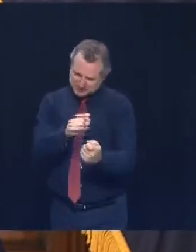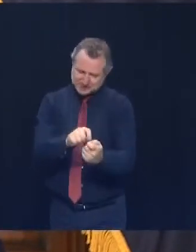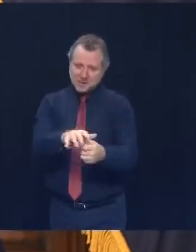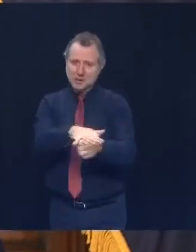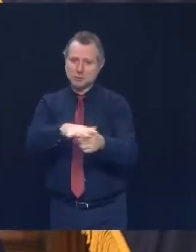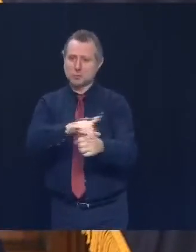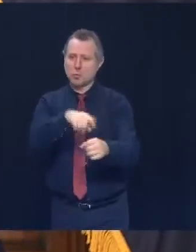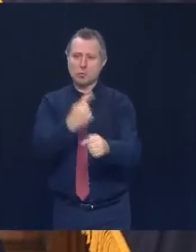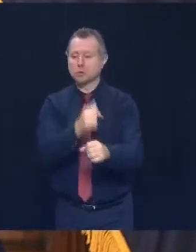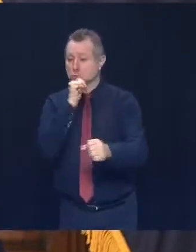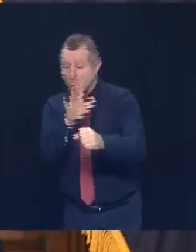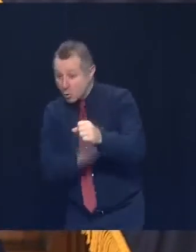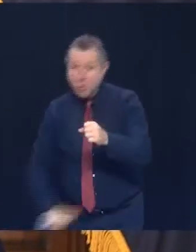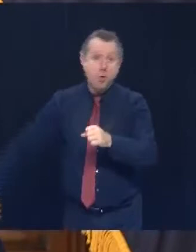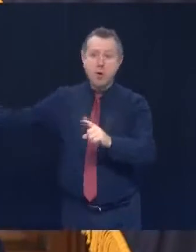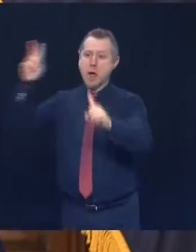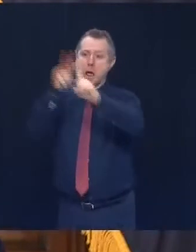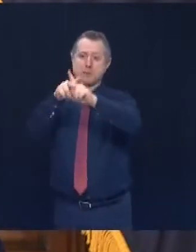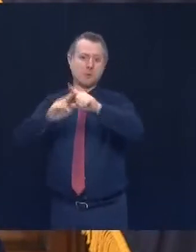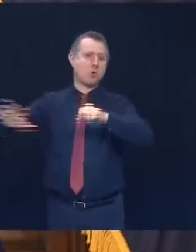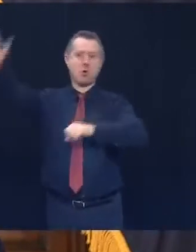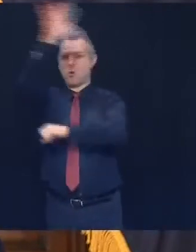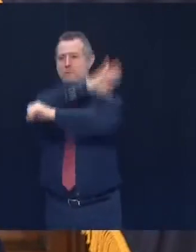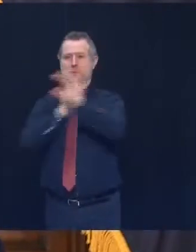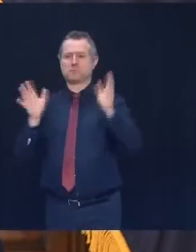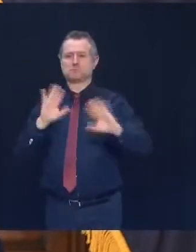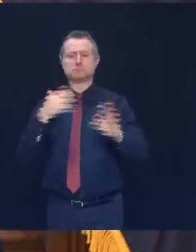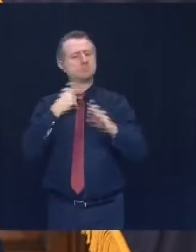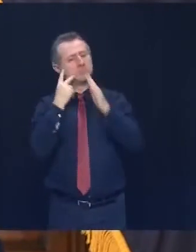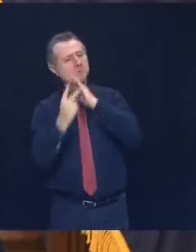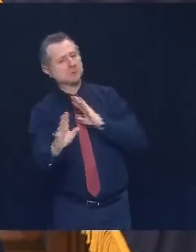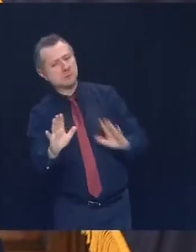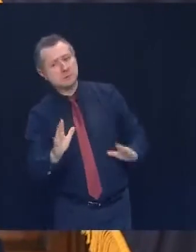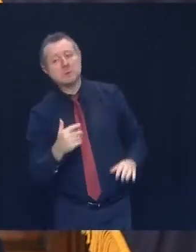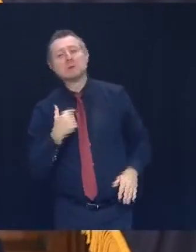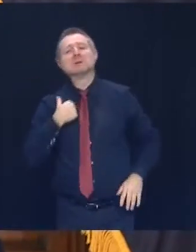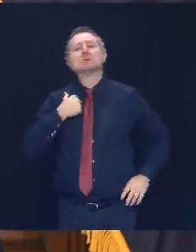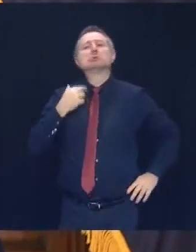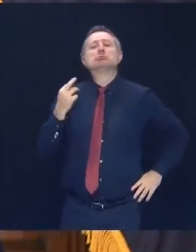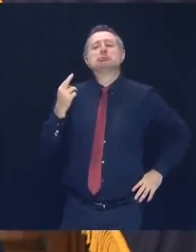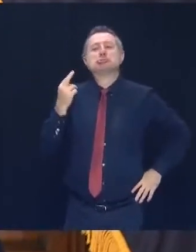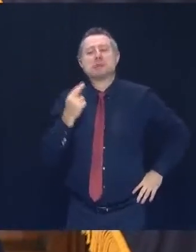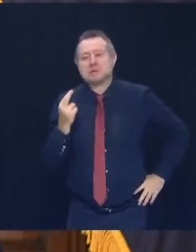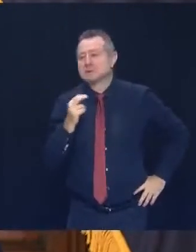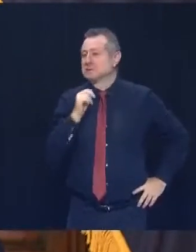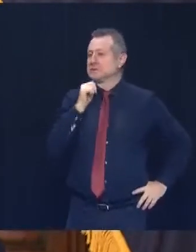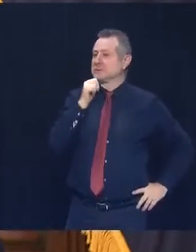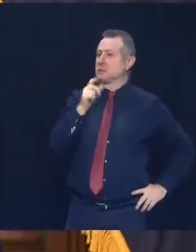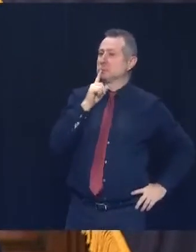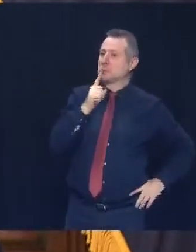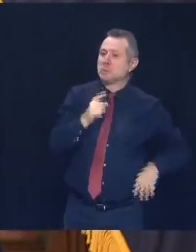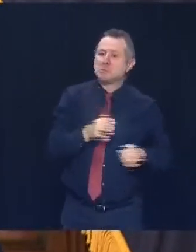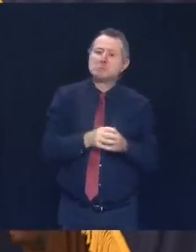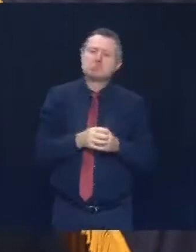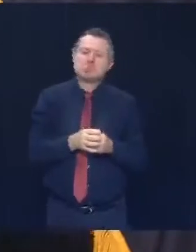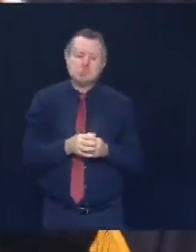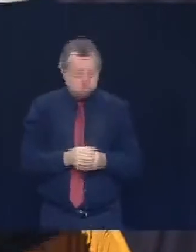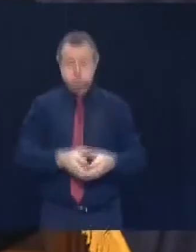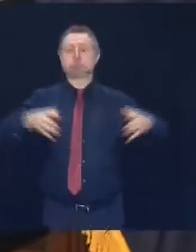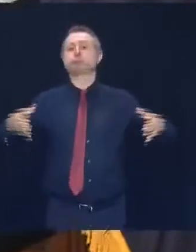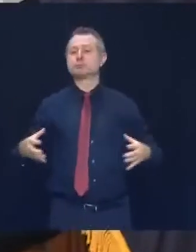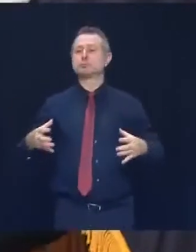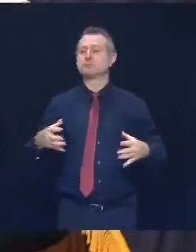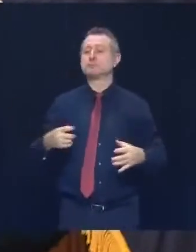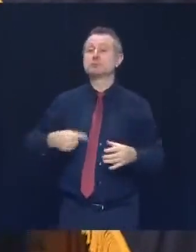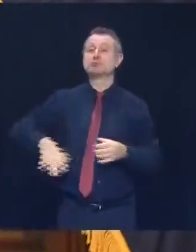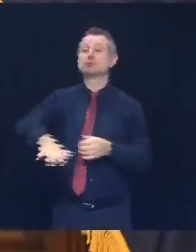but I don't foresee, and I hope it doesn't break from a microcluster to a region, right? We